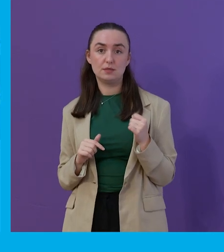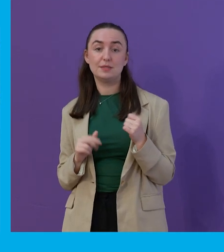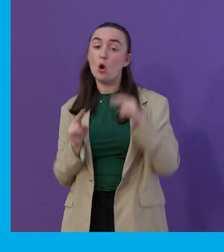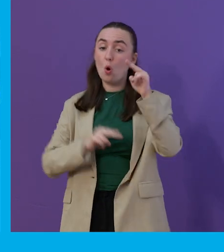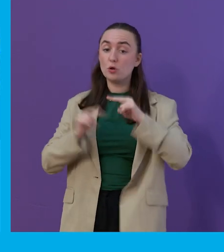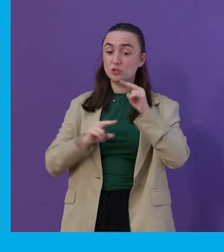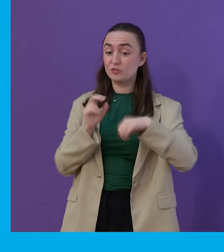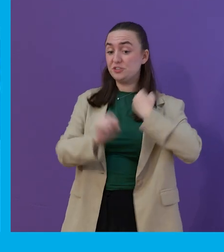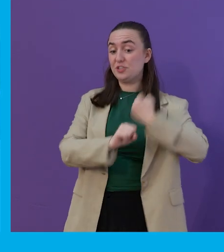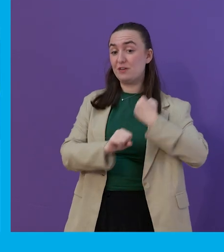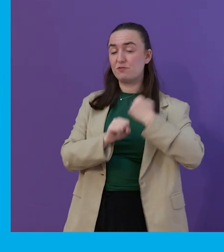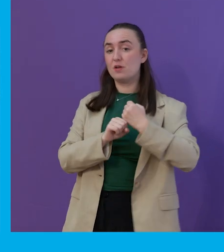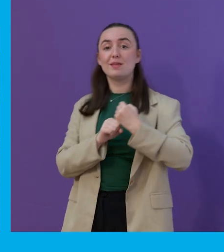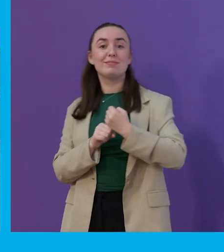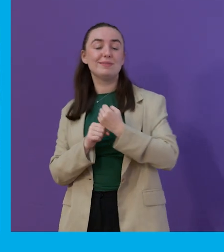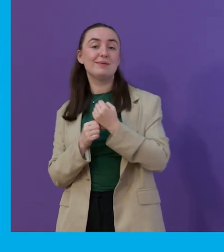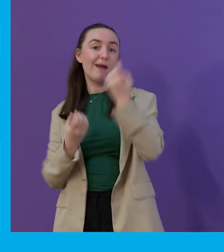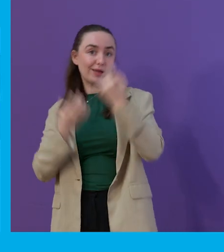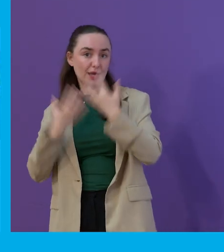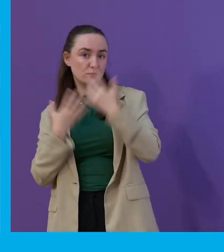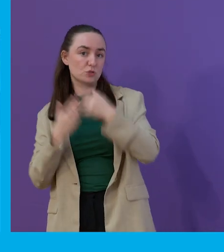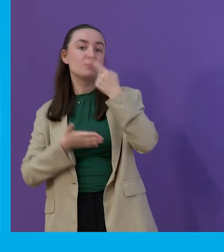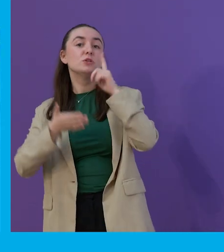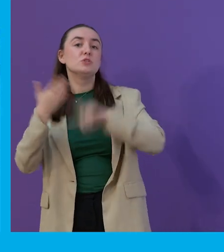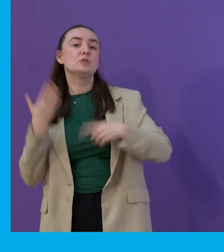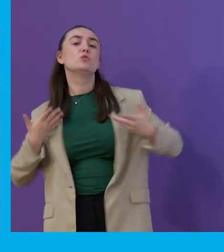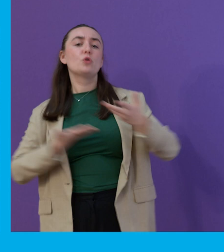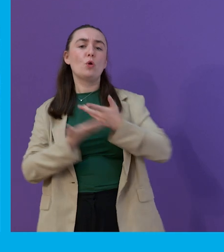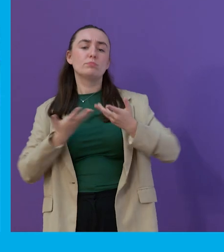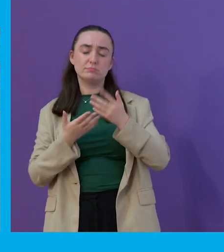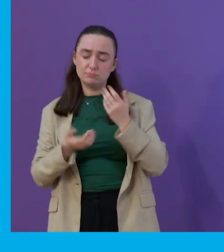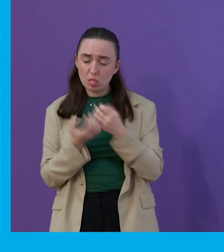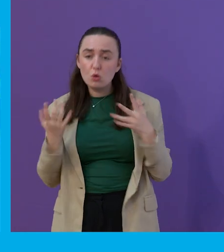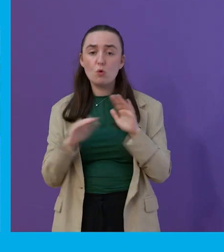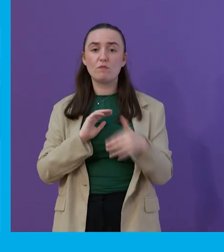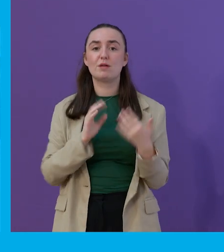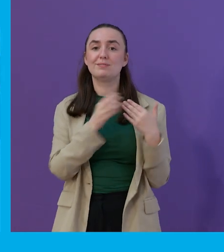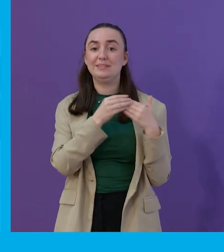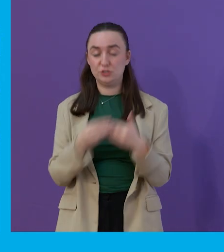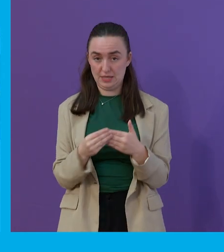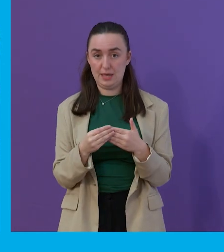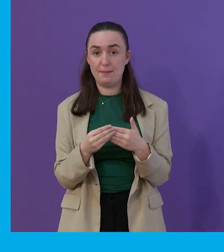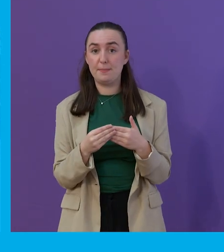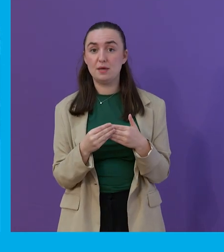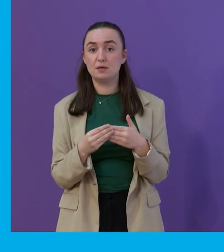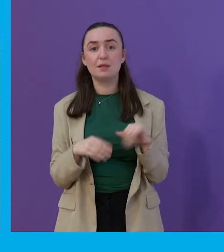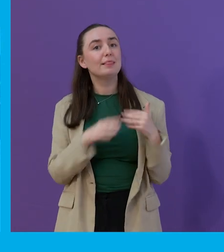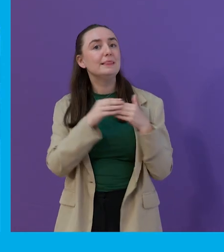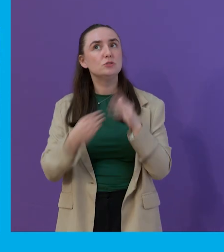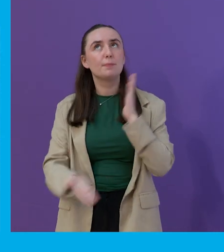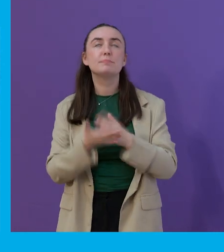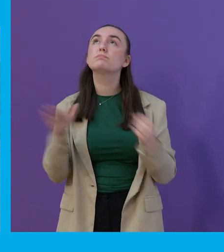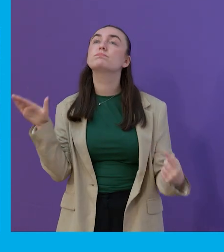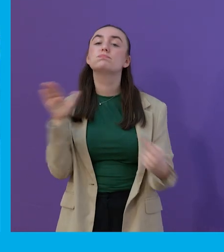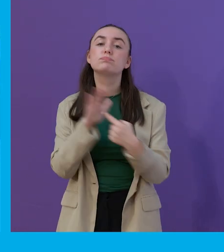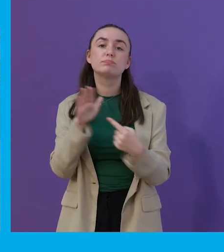Commission have talked a lot about the role of leadership, and it's been referenced today by colleagues on the panel. Leadership is incredibly important,